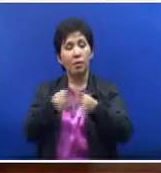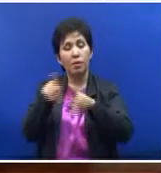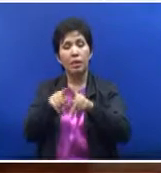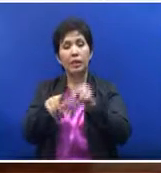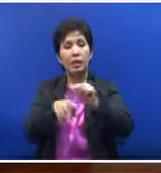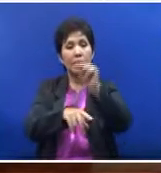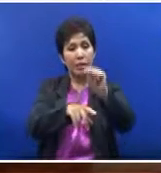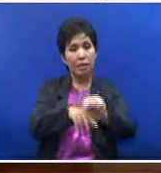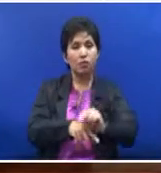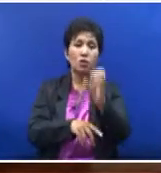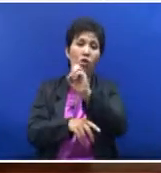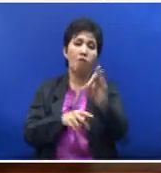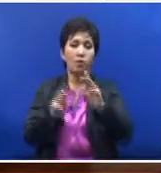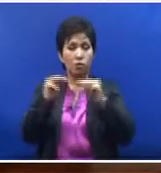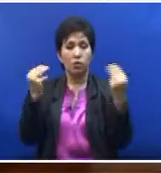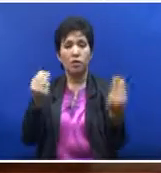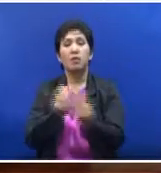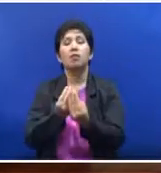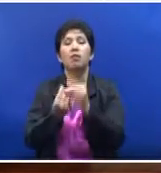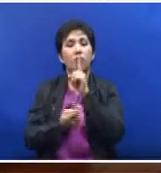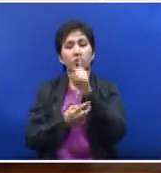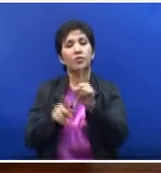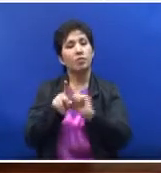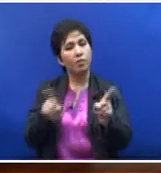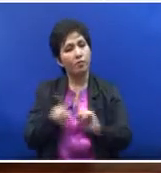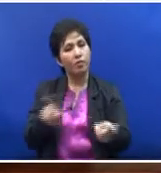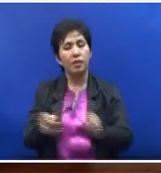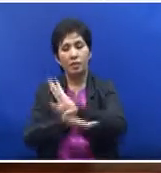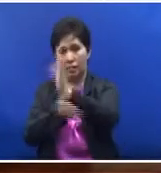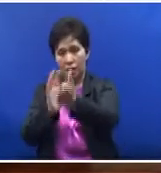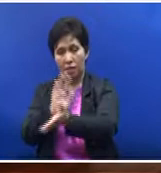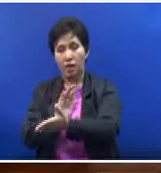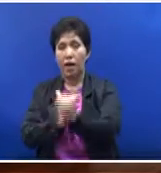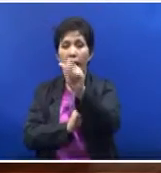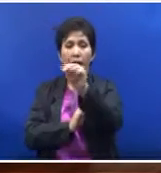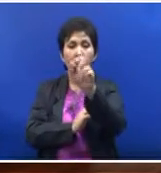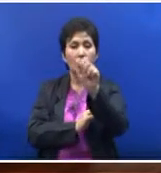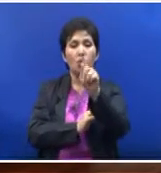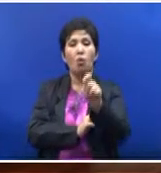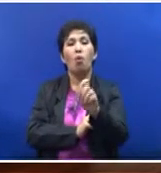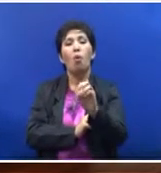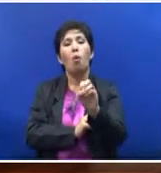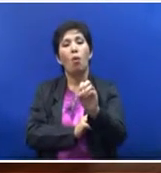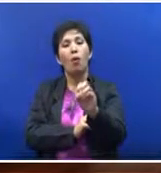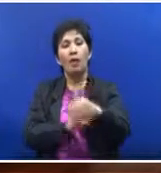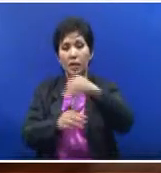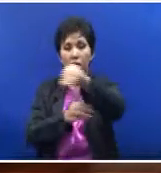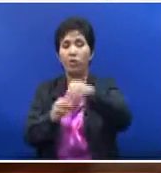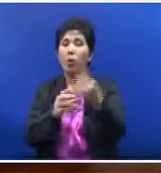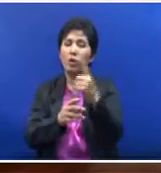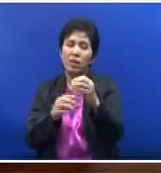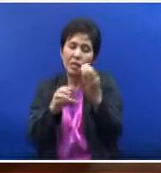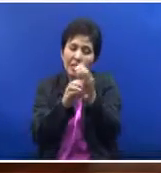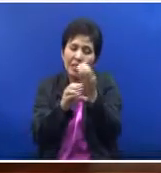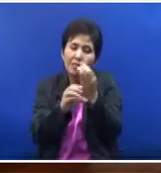case study, of course, will be different. And then anthropological methodology involve only